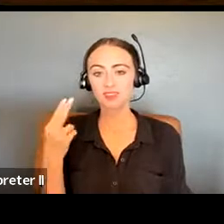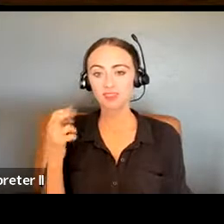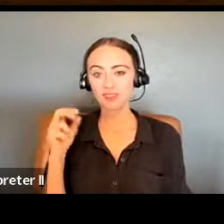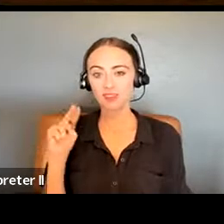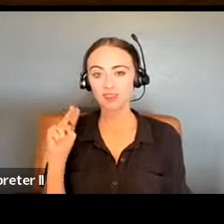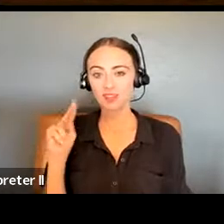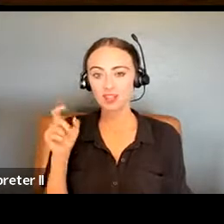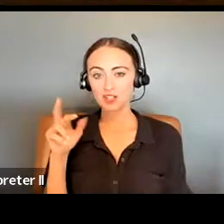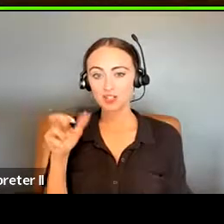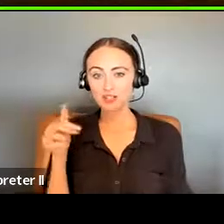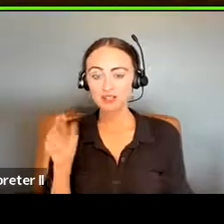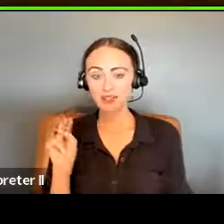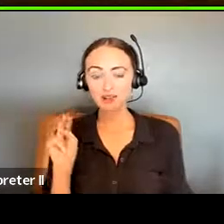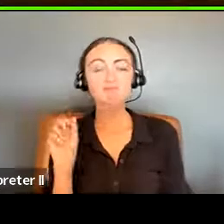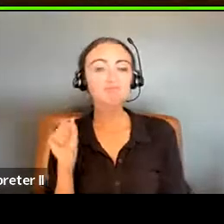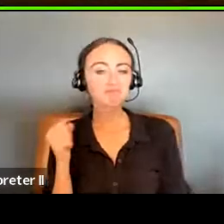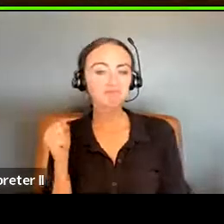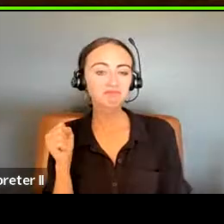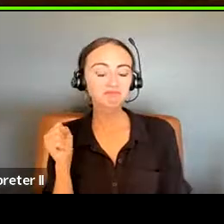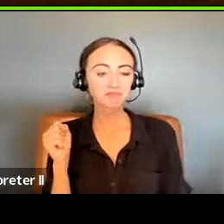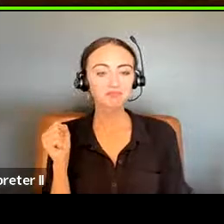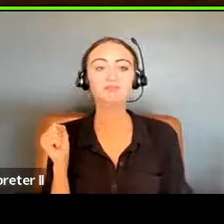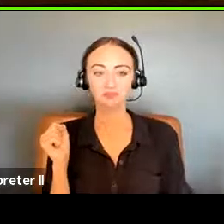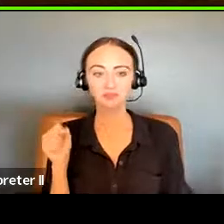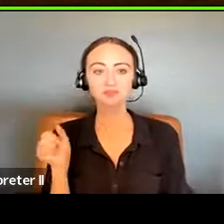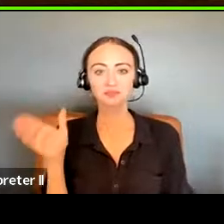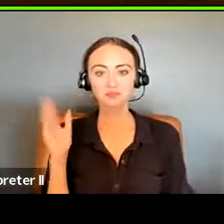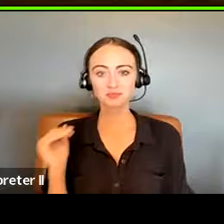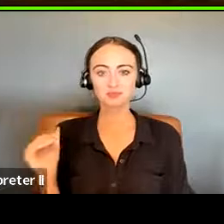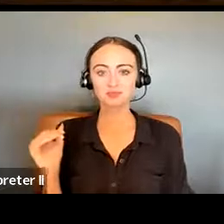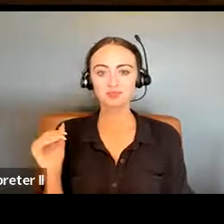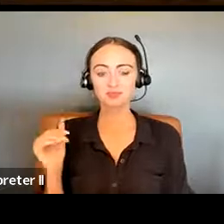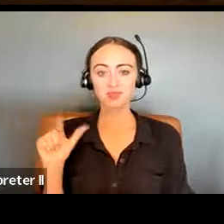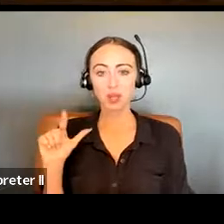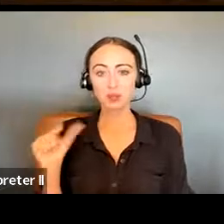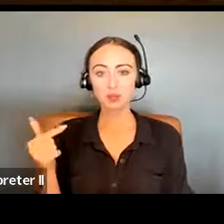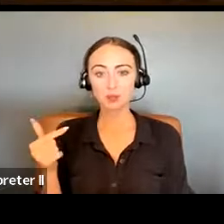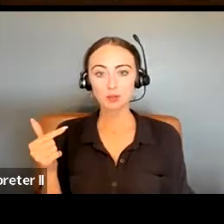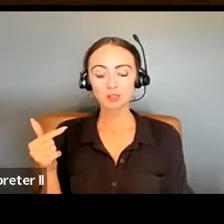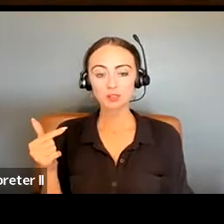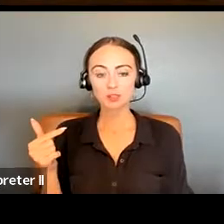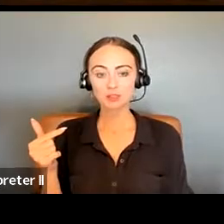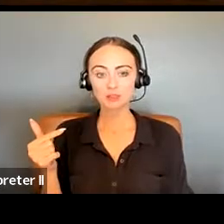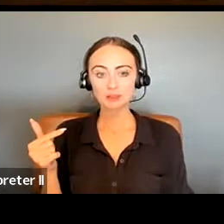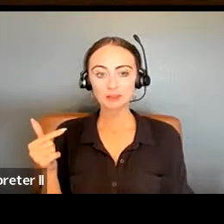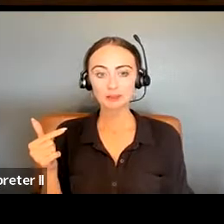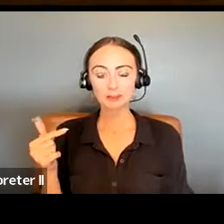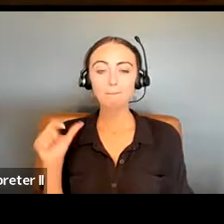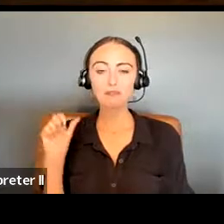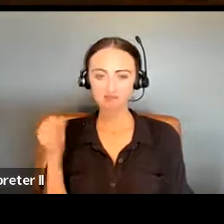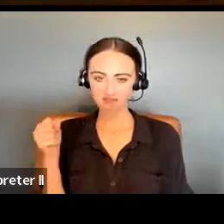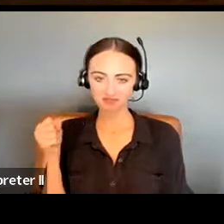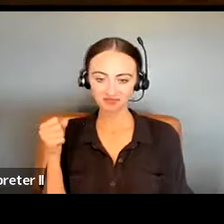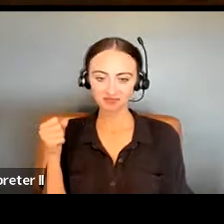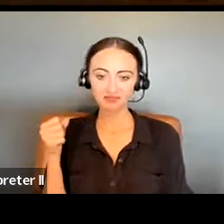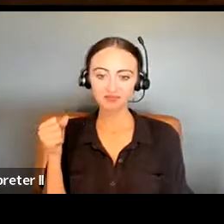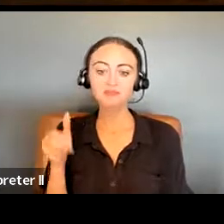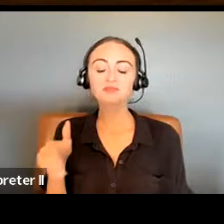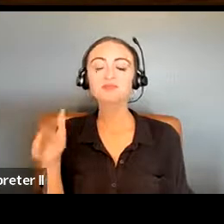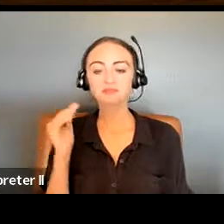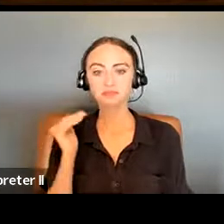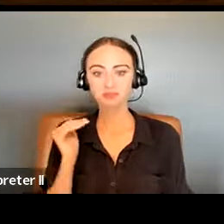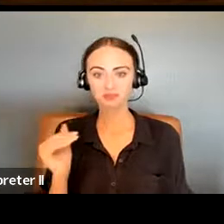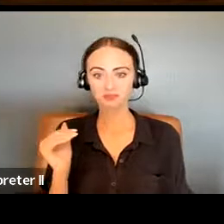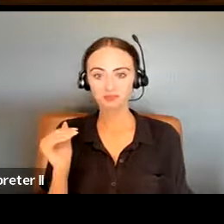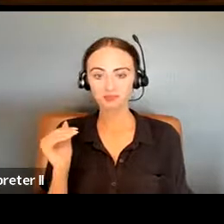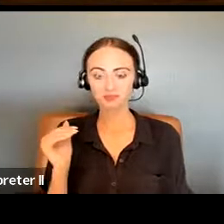Henderson. Yes. Councilmember Henderson votes yes. Councilmember Lewis George. Yes. Lewis George votes